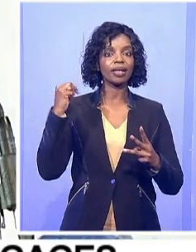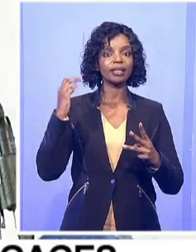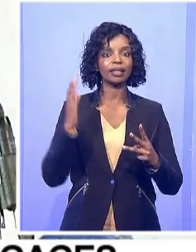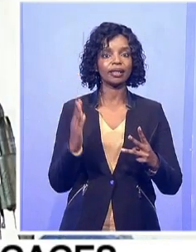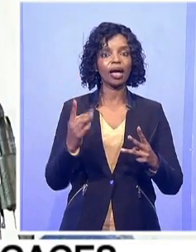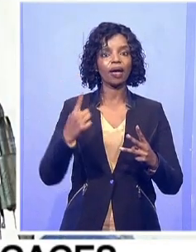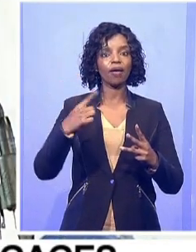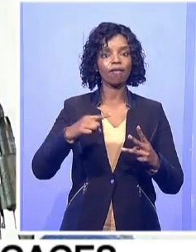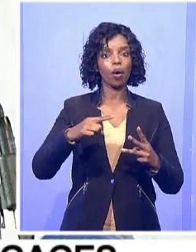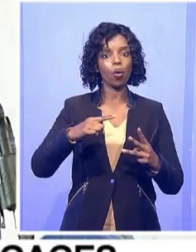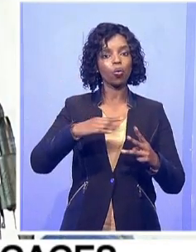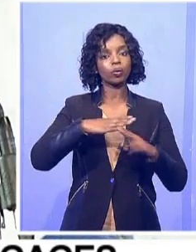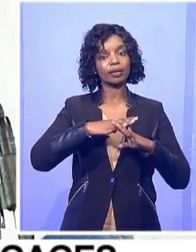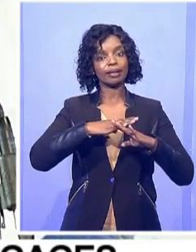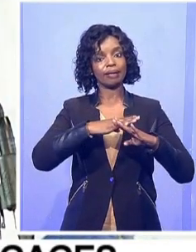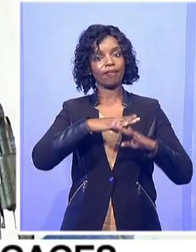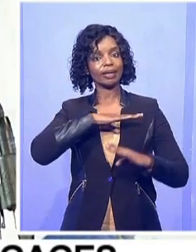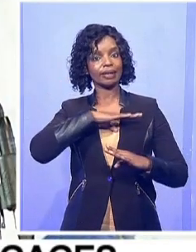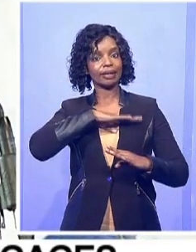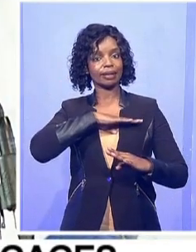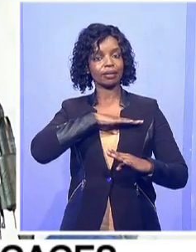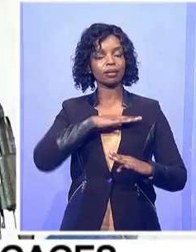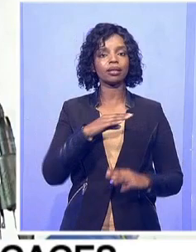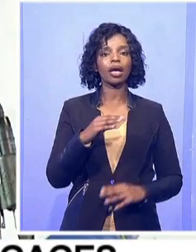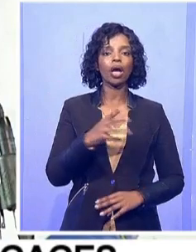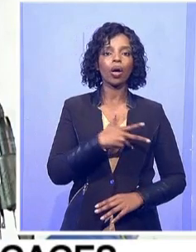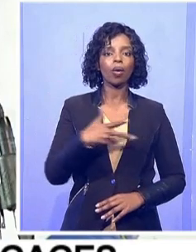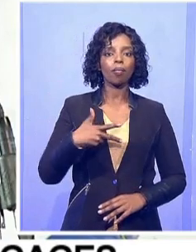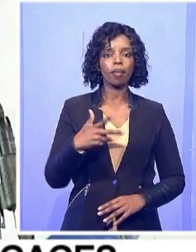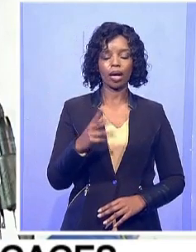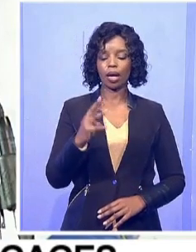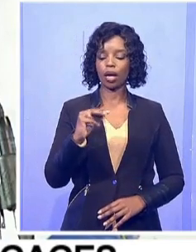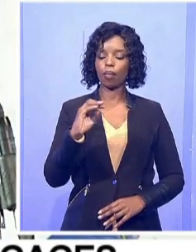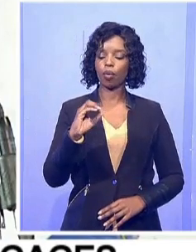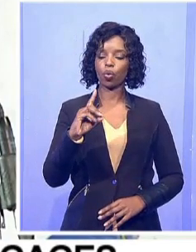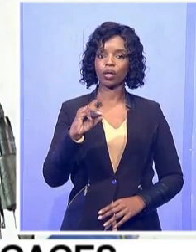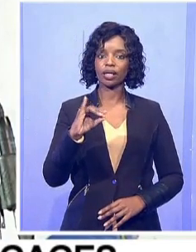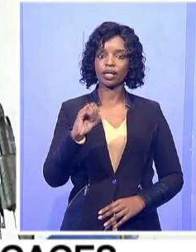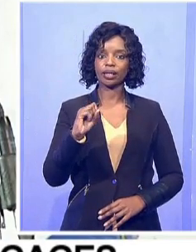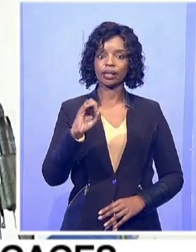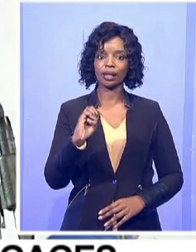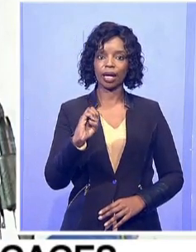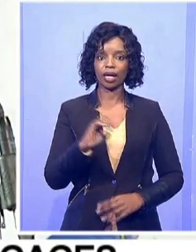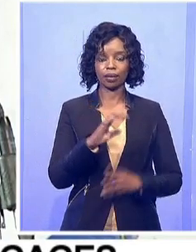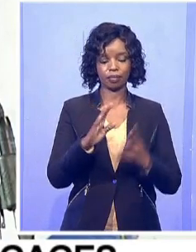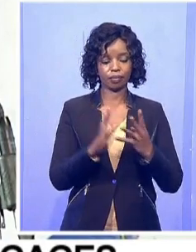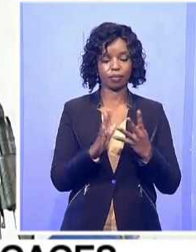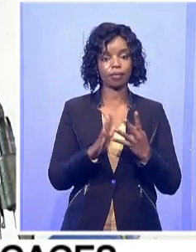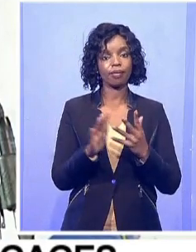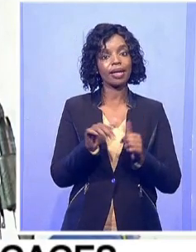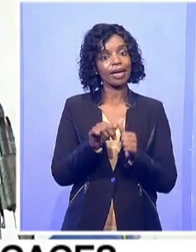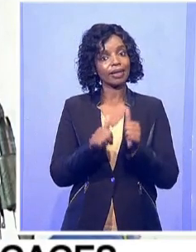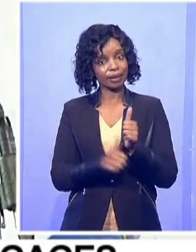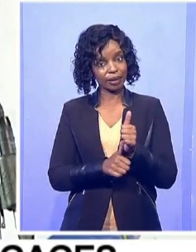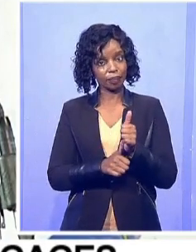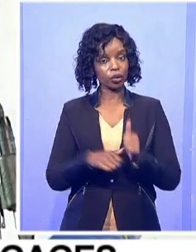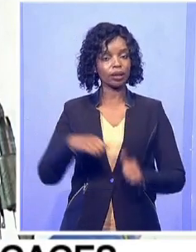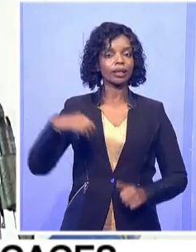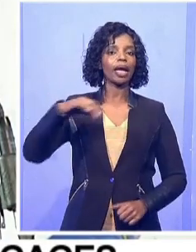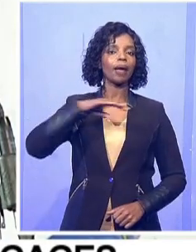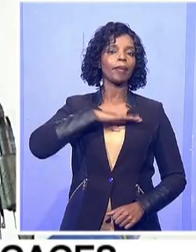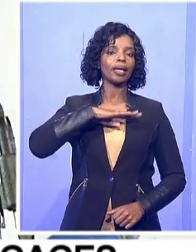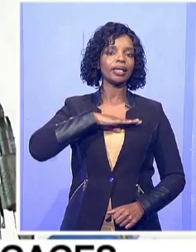Tandimodise. I'm with the Minister, Deputy Minister of Defense, Ntate